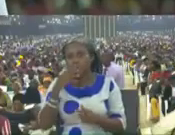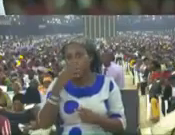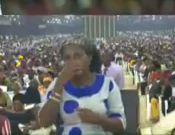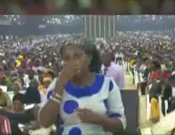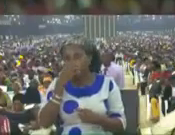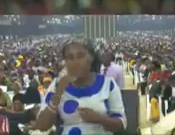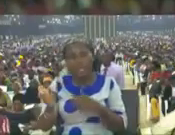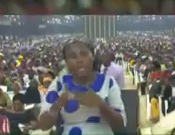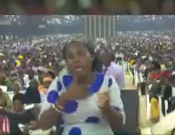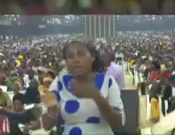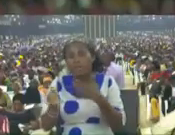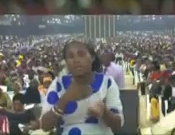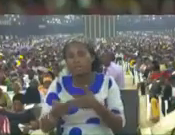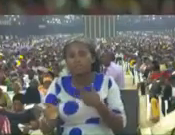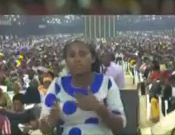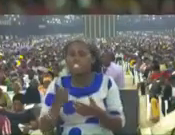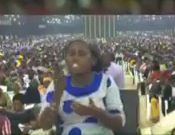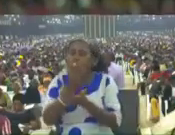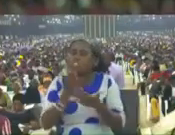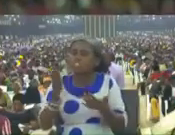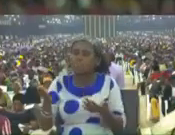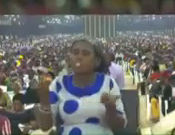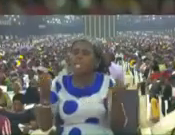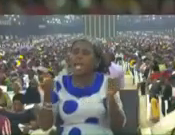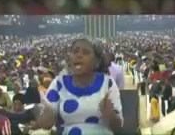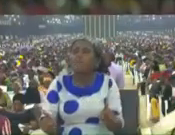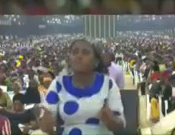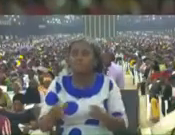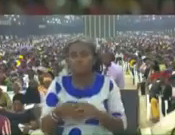However, something happened.